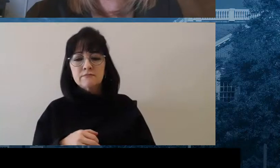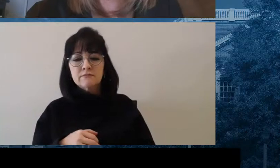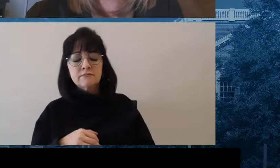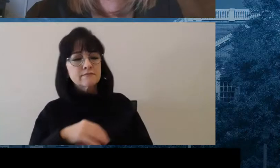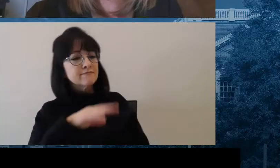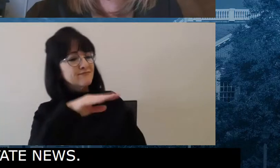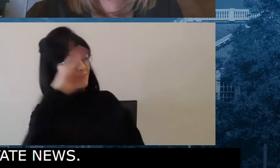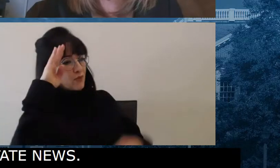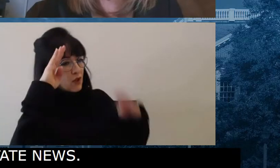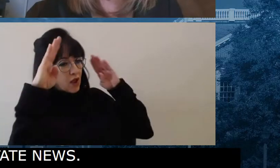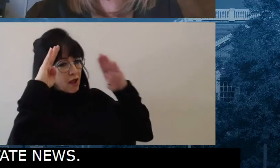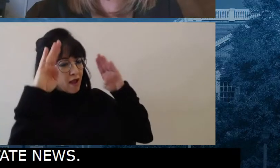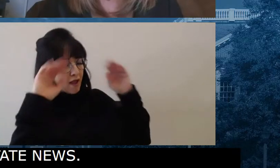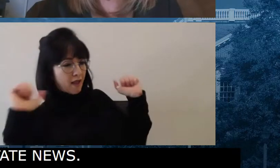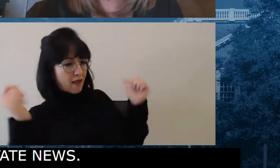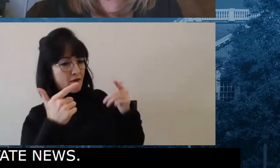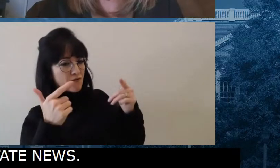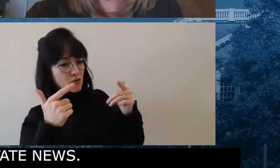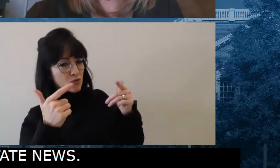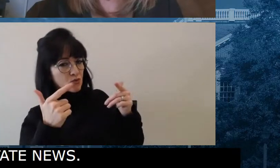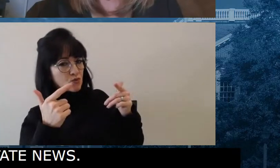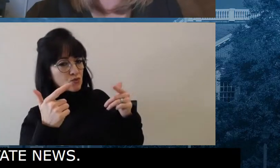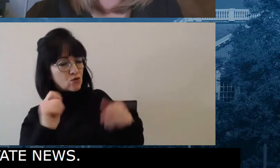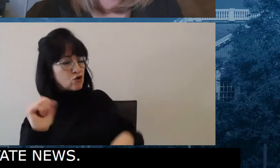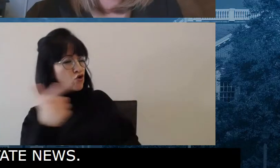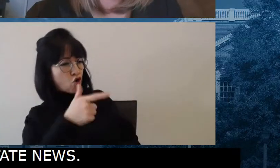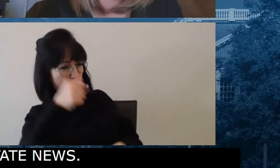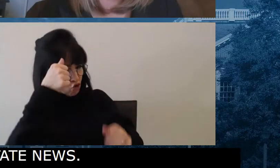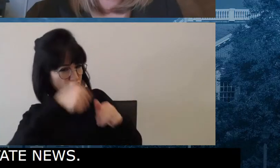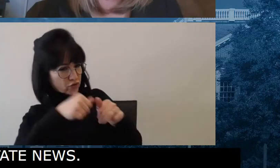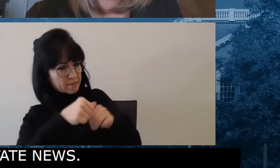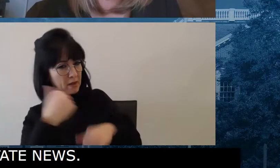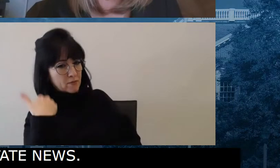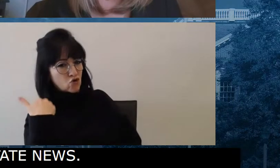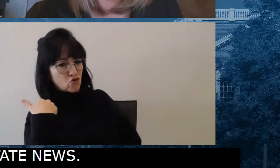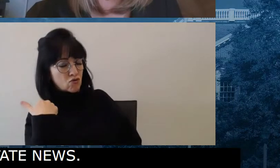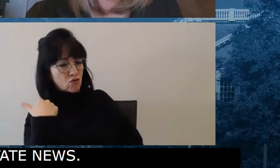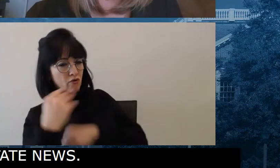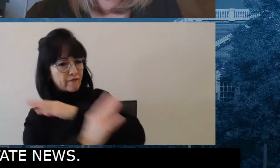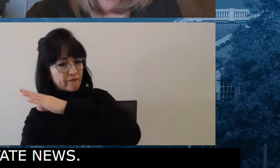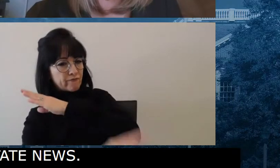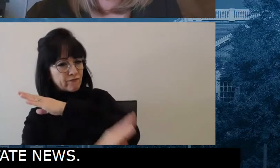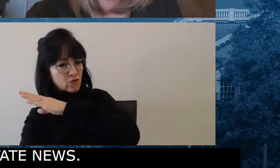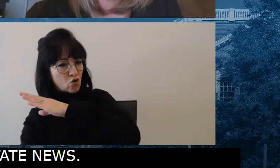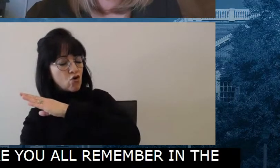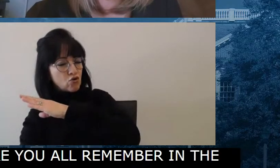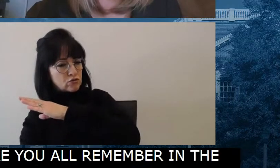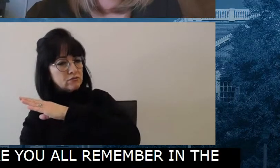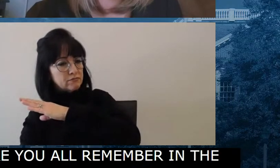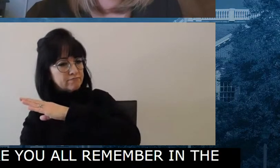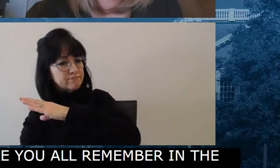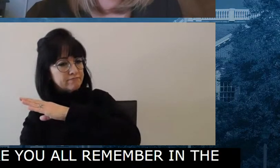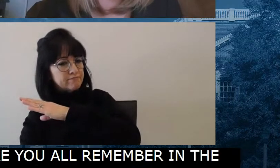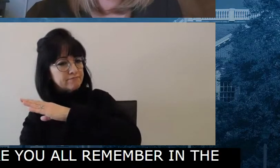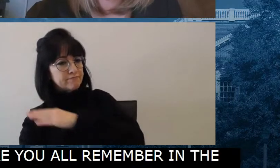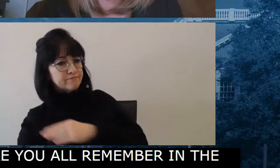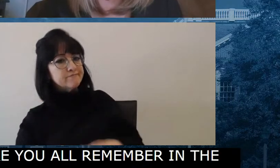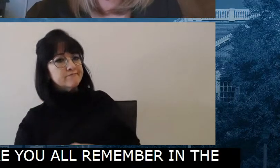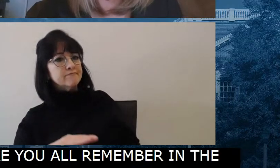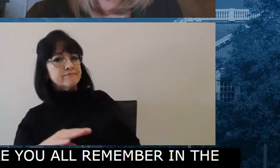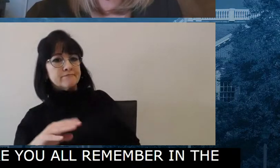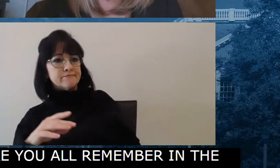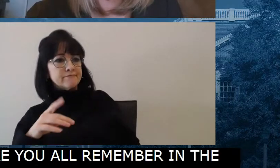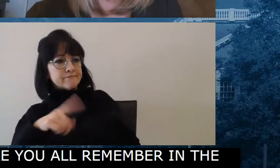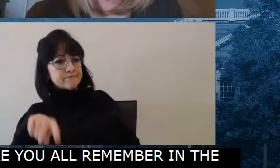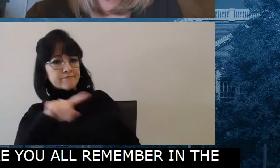Hi, everyone. I'm sure you all remember in the fall during these really pushing the getting the flu vaccine